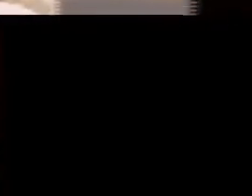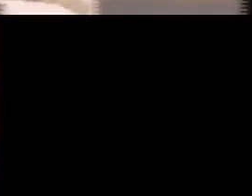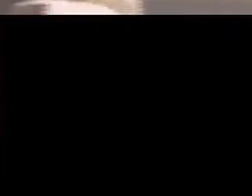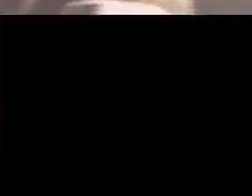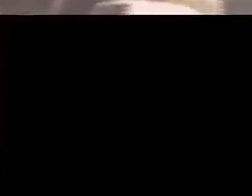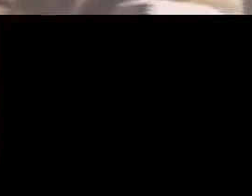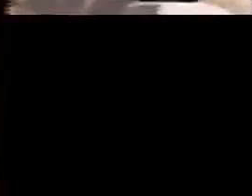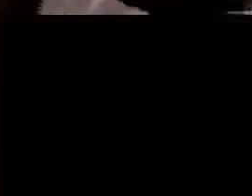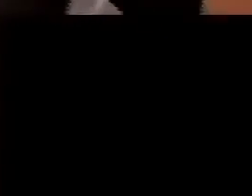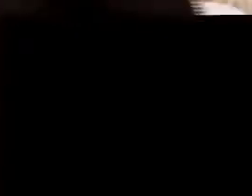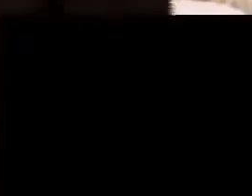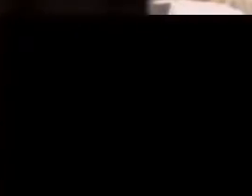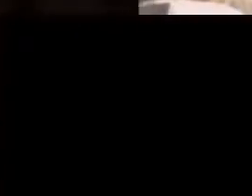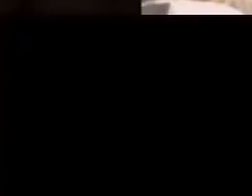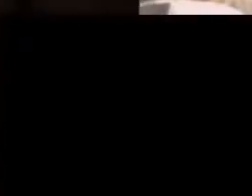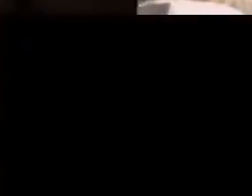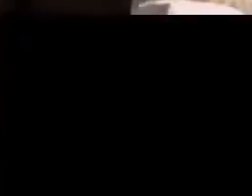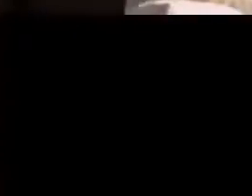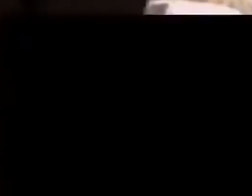Young and old, you come.